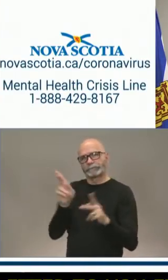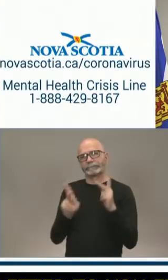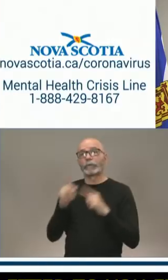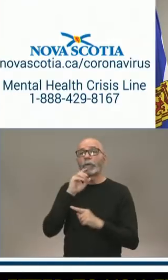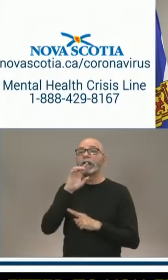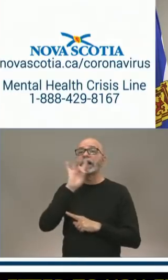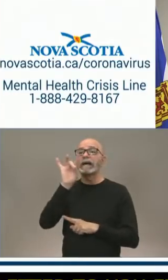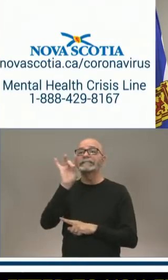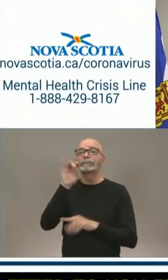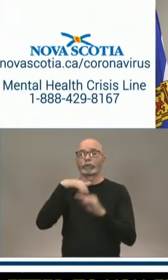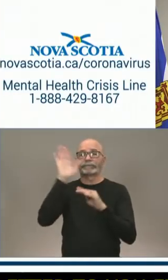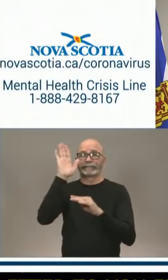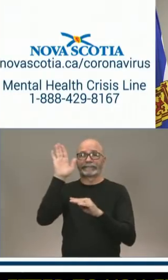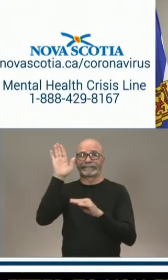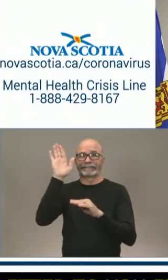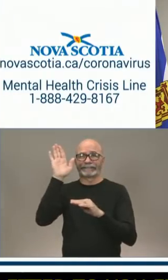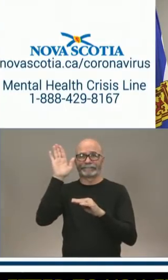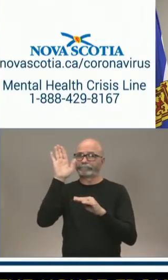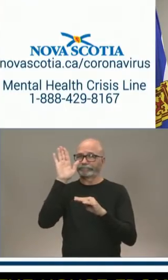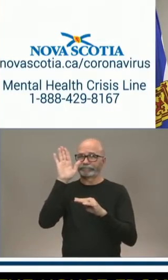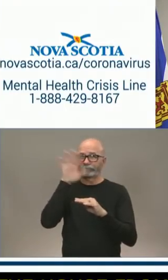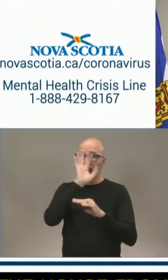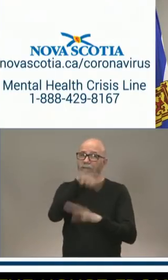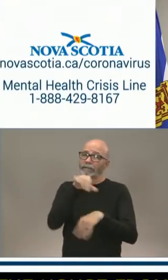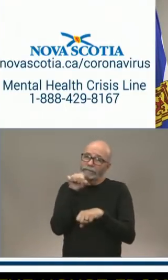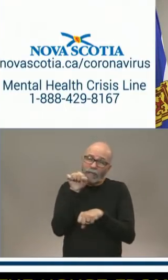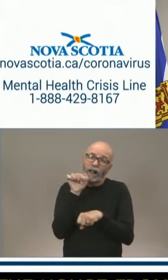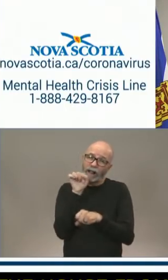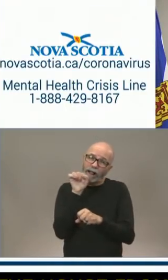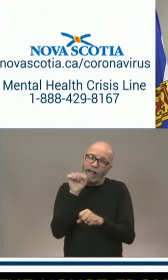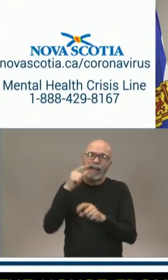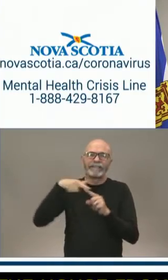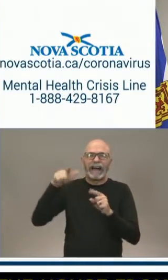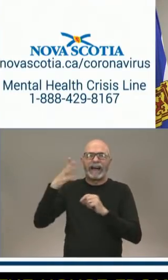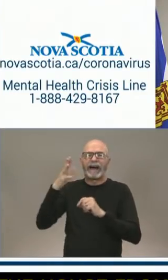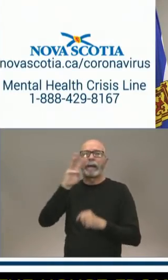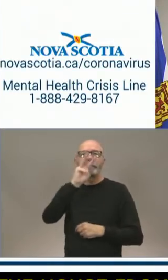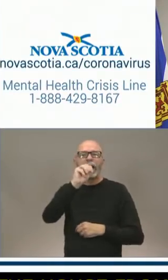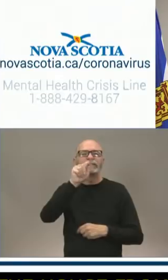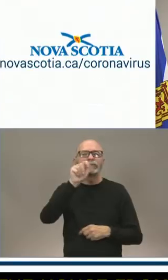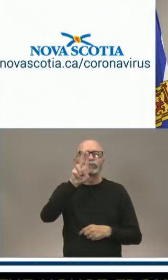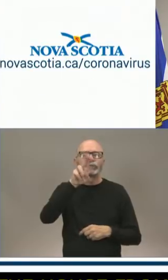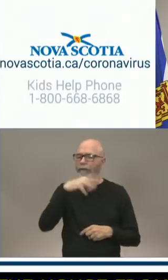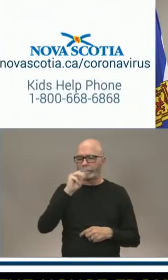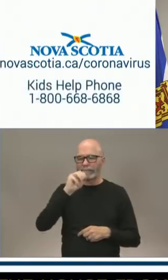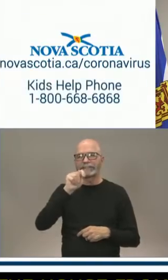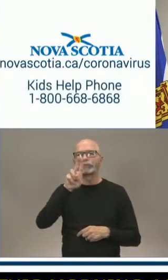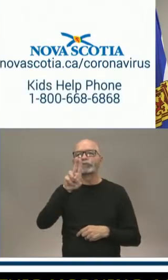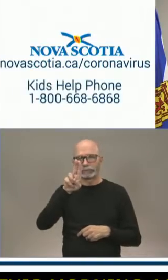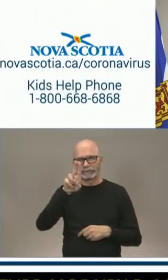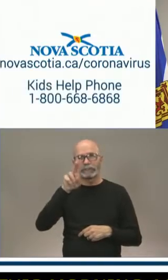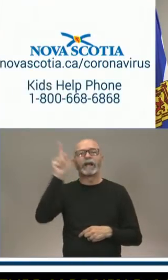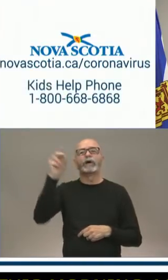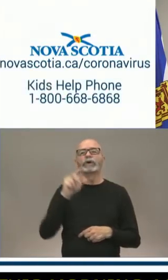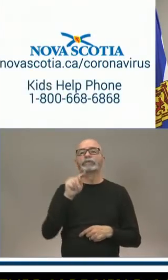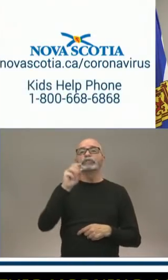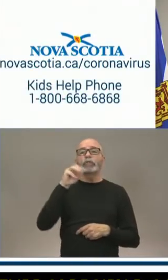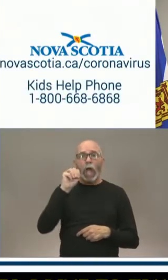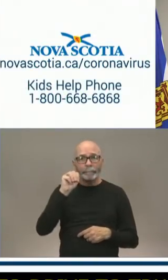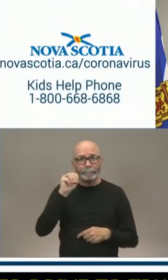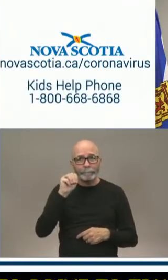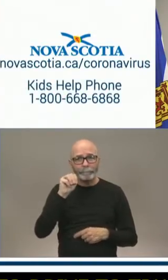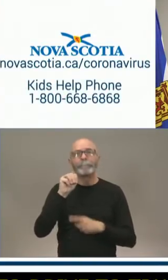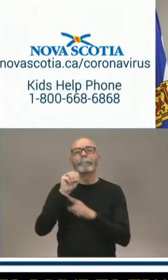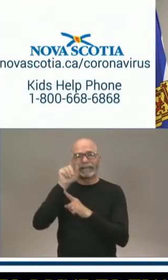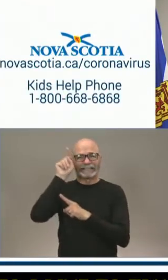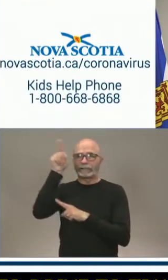Antigonish over Mount Tom on a less than desirable highway at this time of year, one of the highest points in the mainland. And from